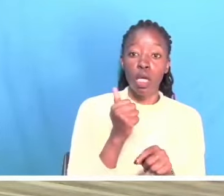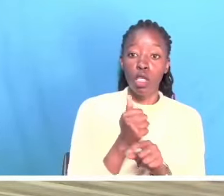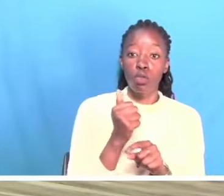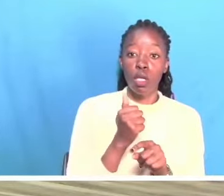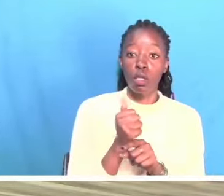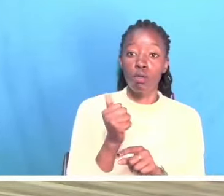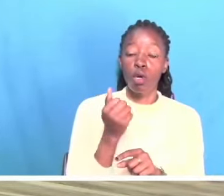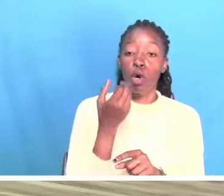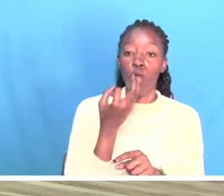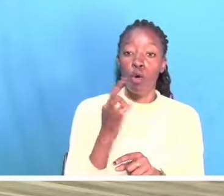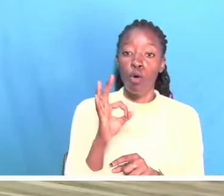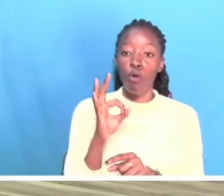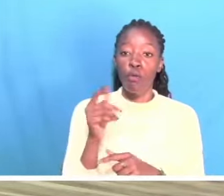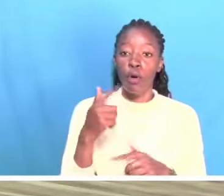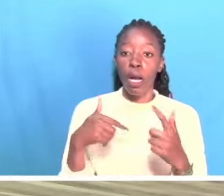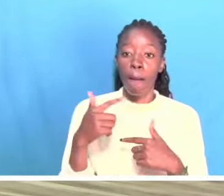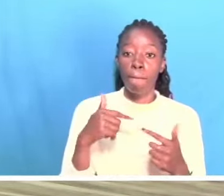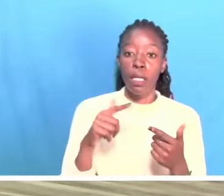absenteeism,